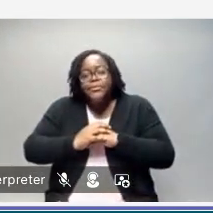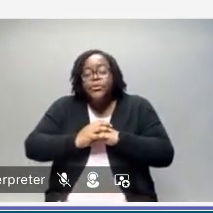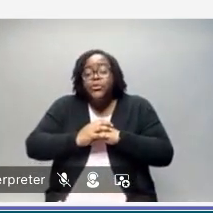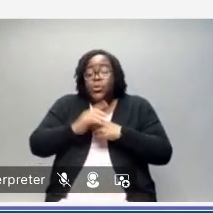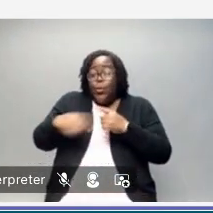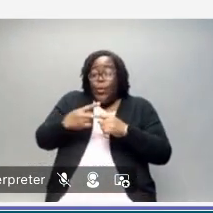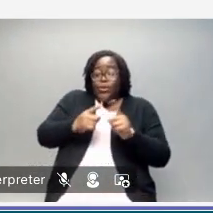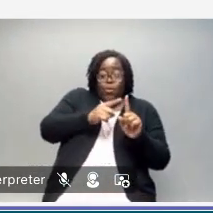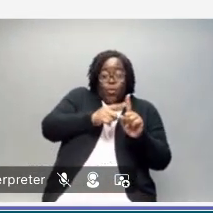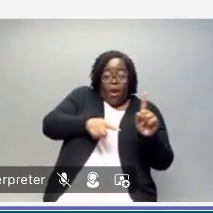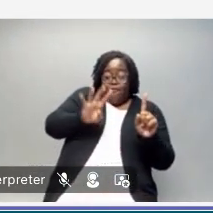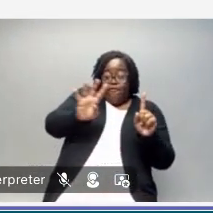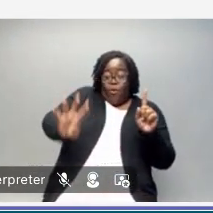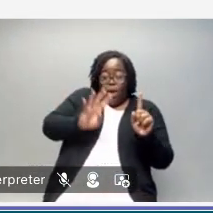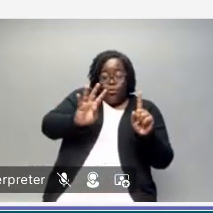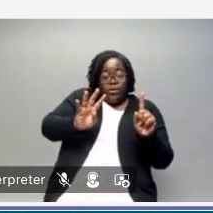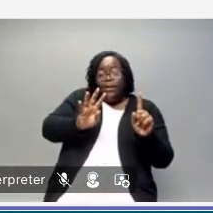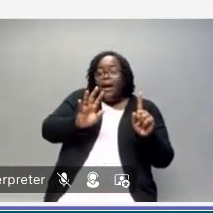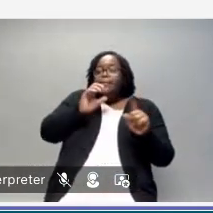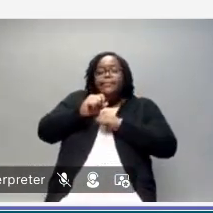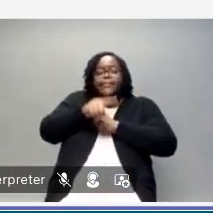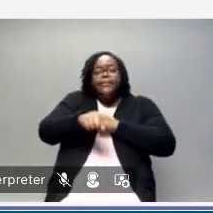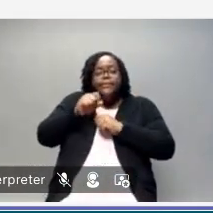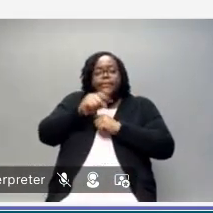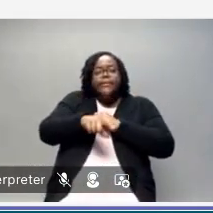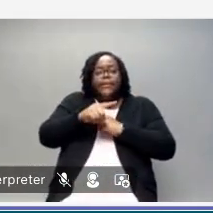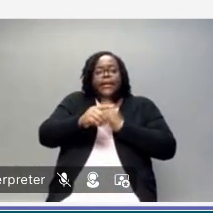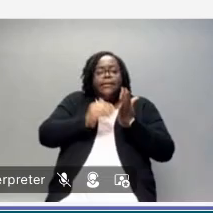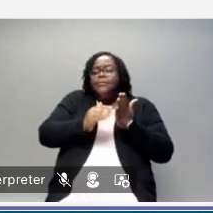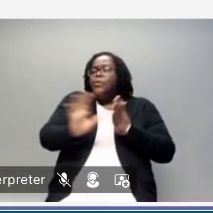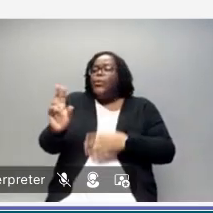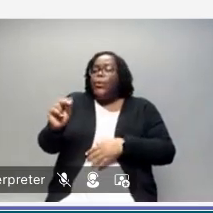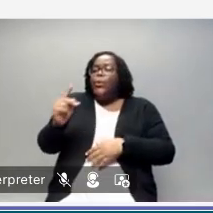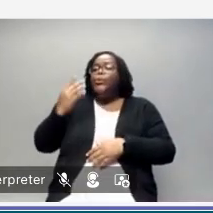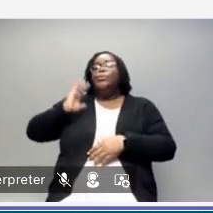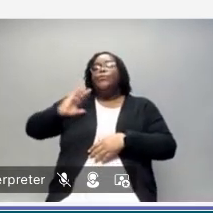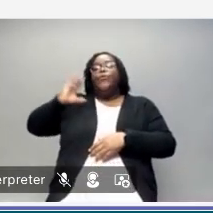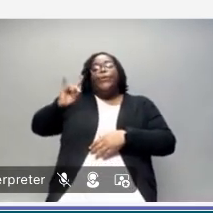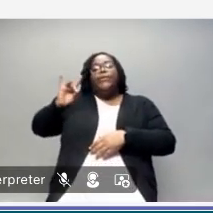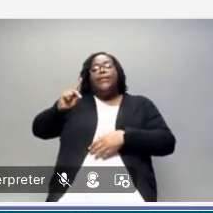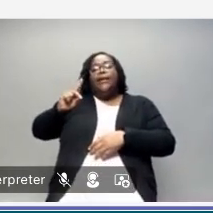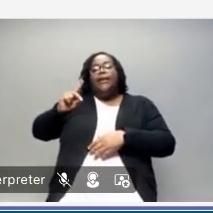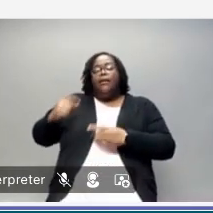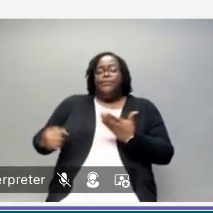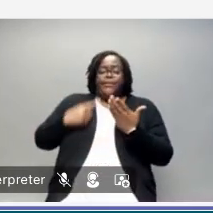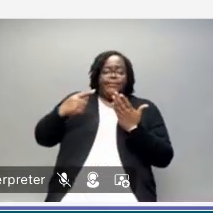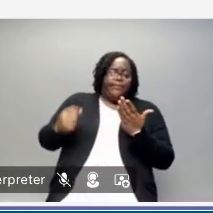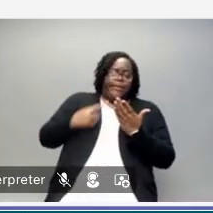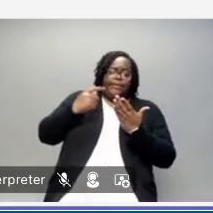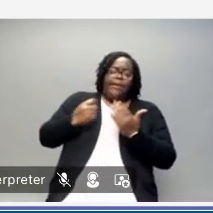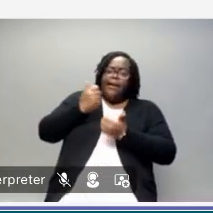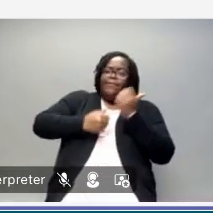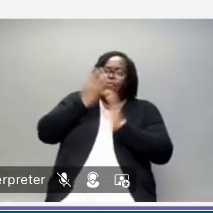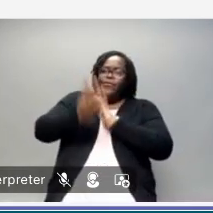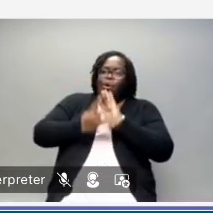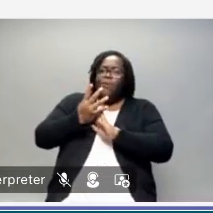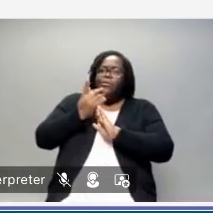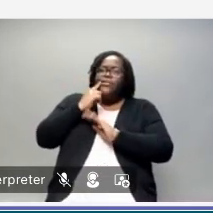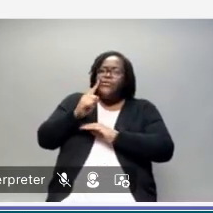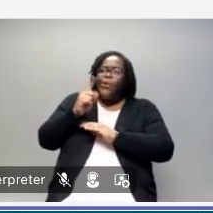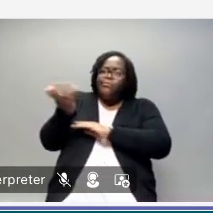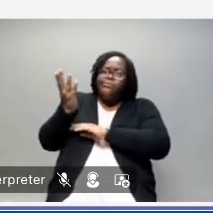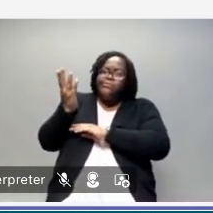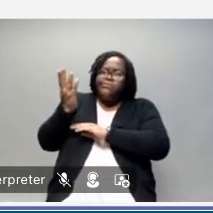to 4 hour, we're not going to continue sending it, because we used to send it all the time, and people are getting this every 4 hours for 24 hours,